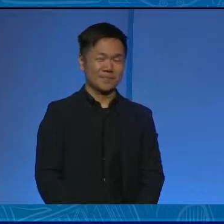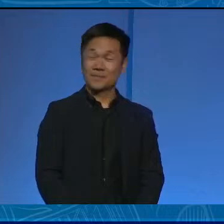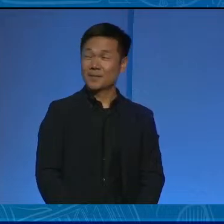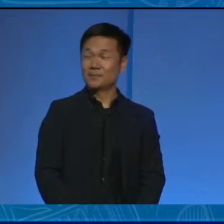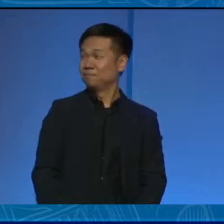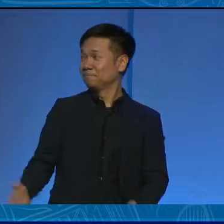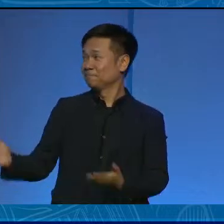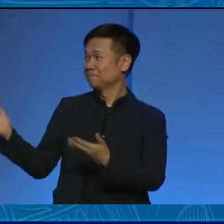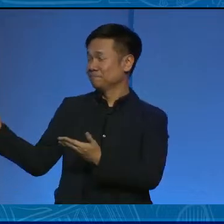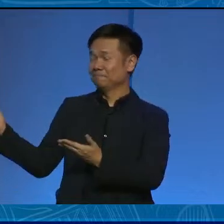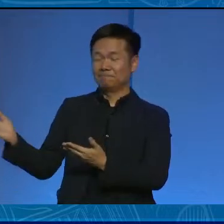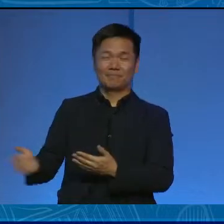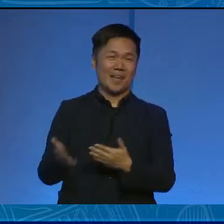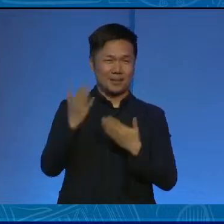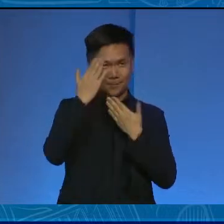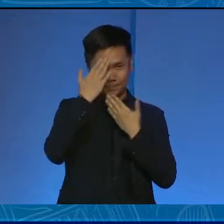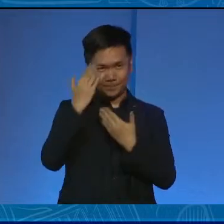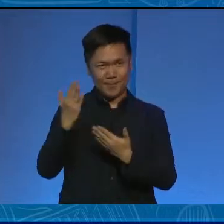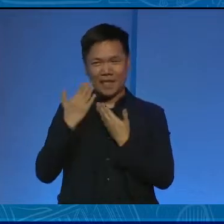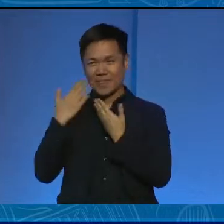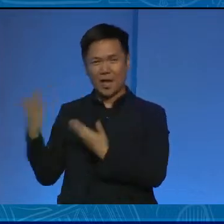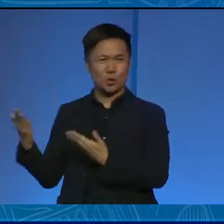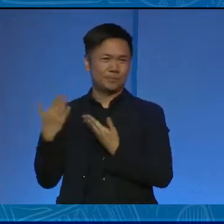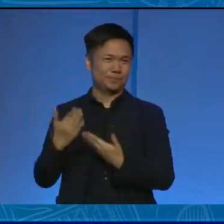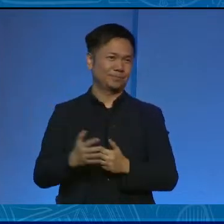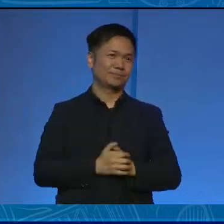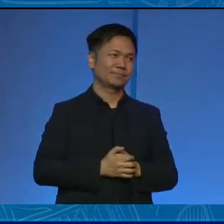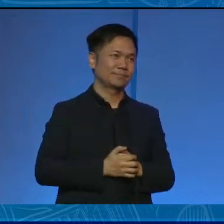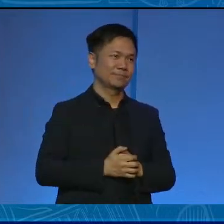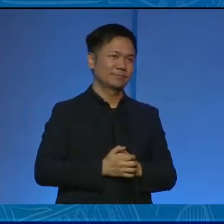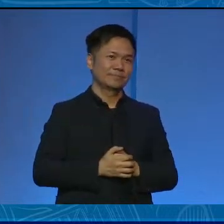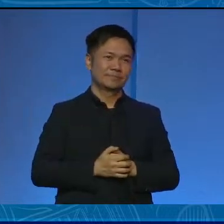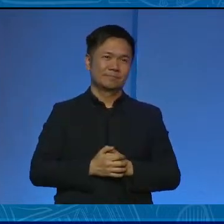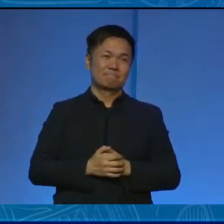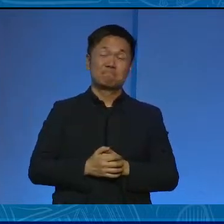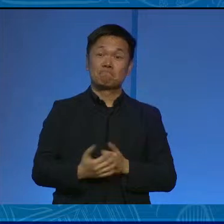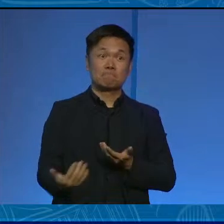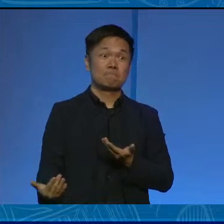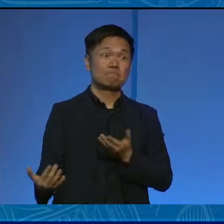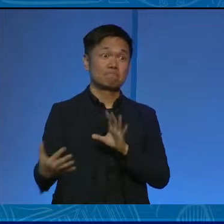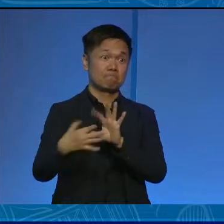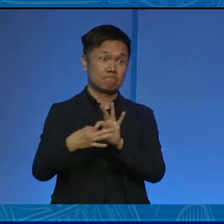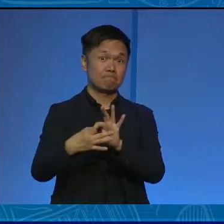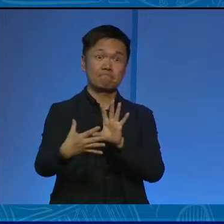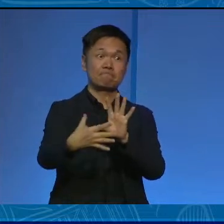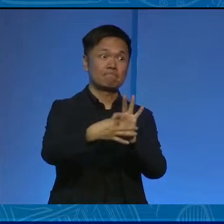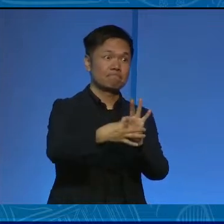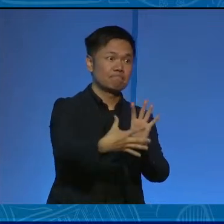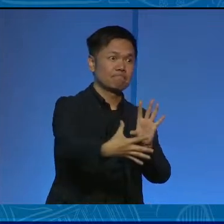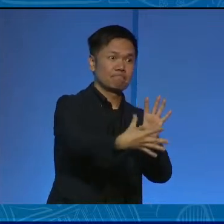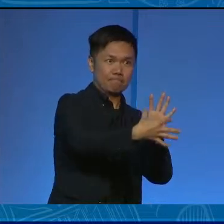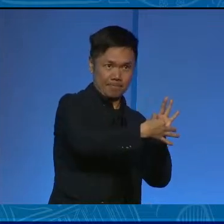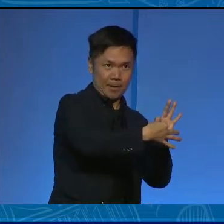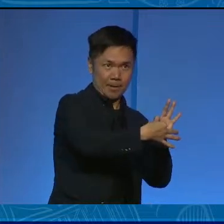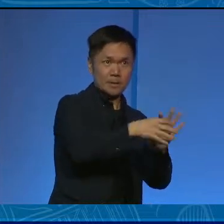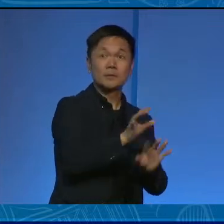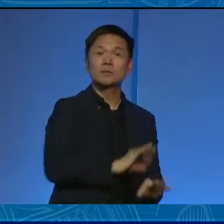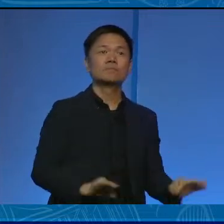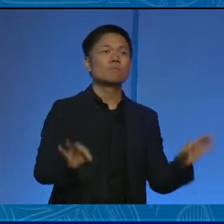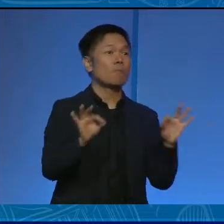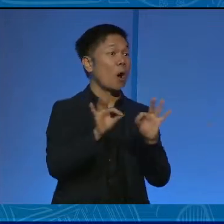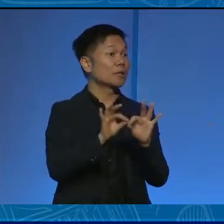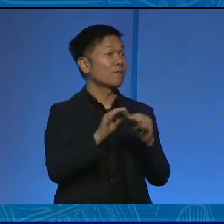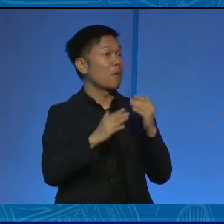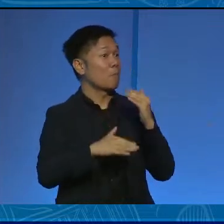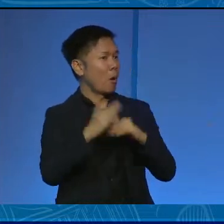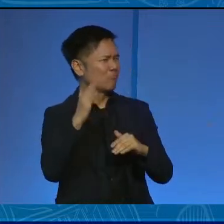Thank you very much, Excellency. Multilateralism and collaboration are key to addressing disaster risk and other